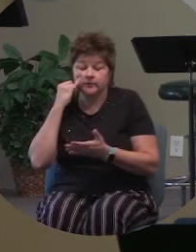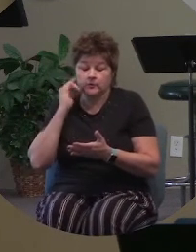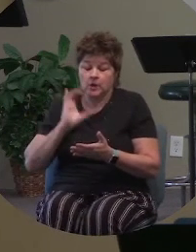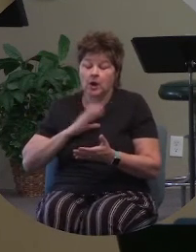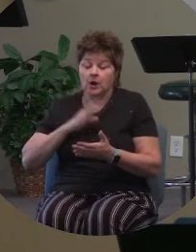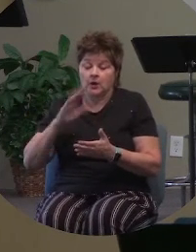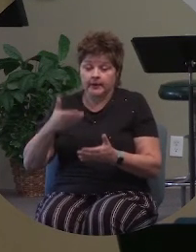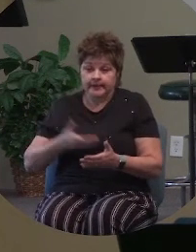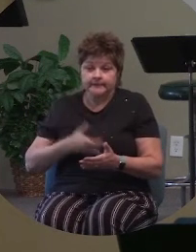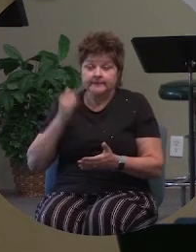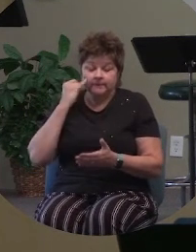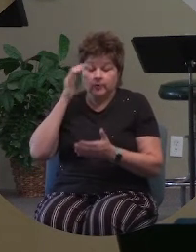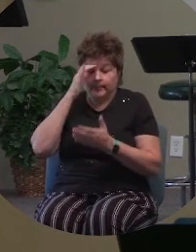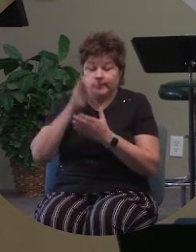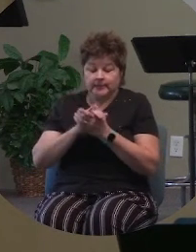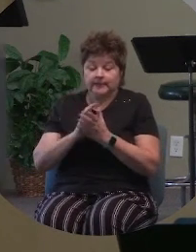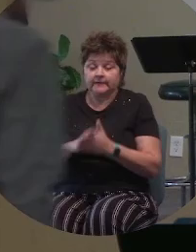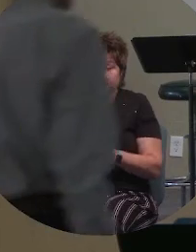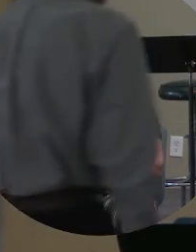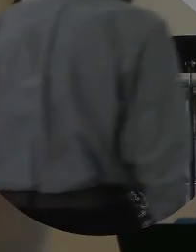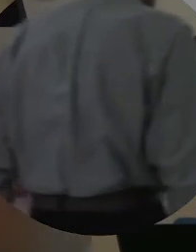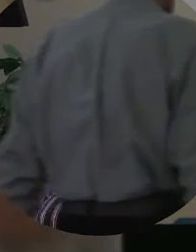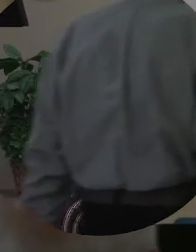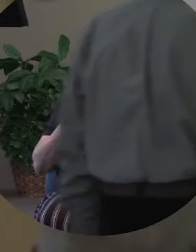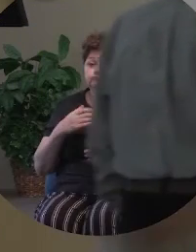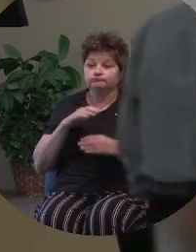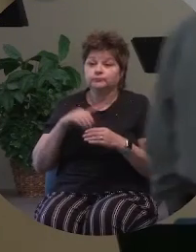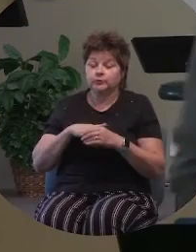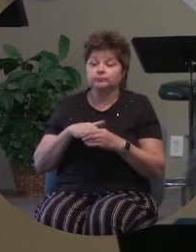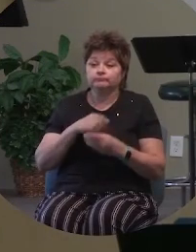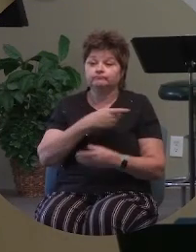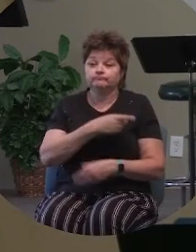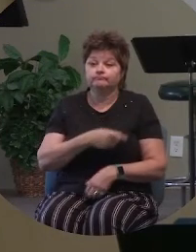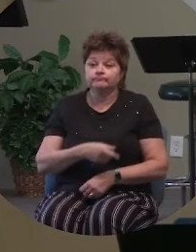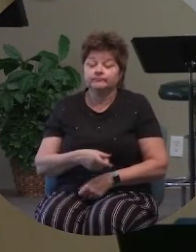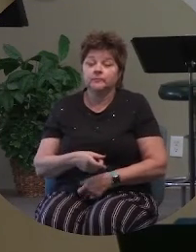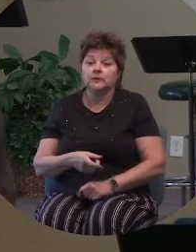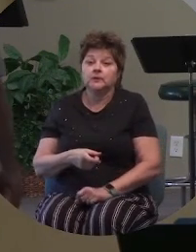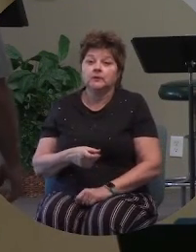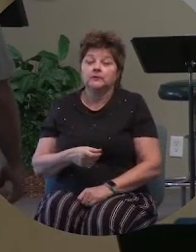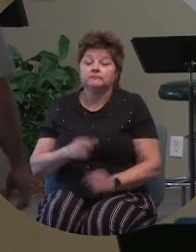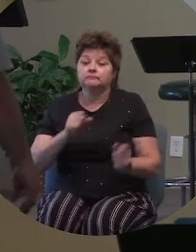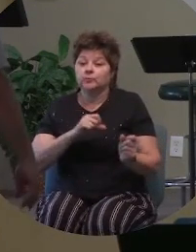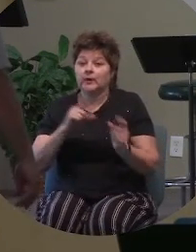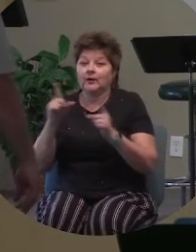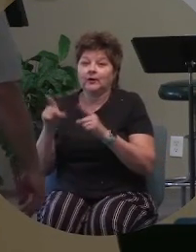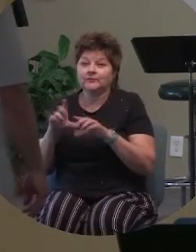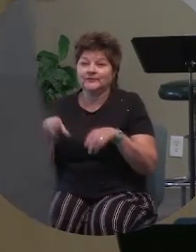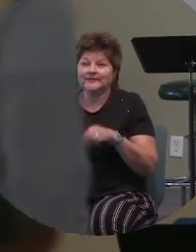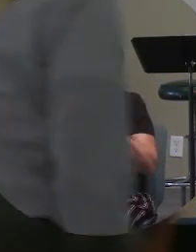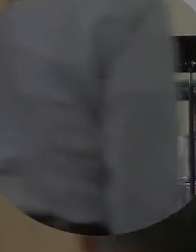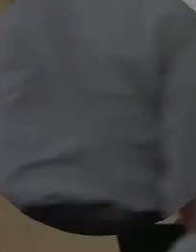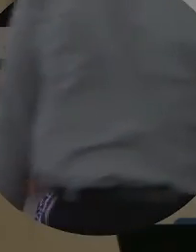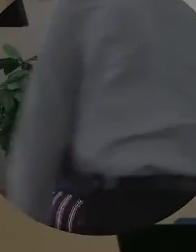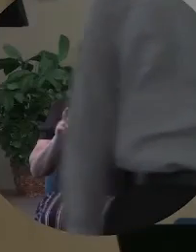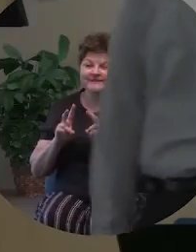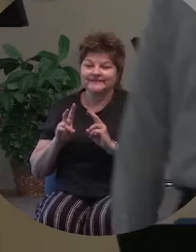you're a believer, please join us. We'll all go on this adventure together.